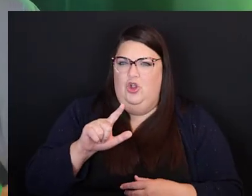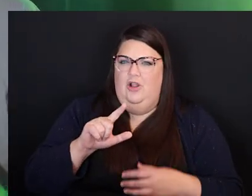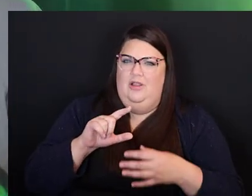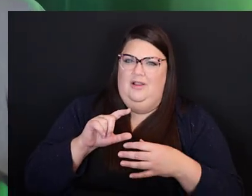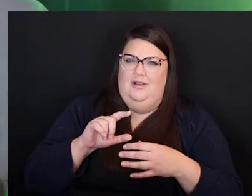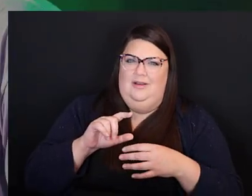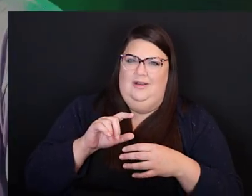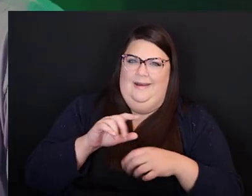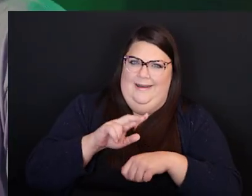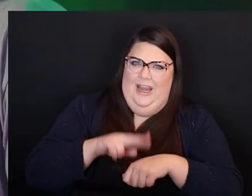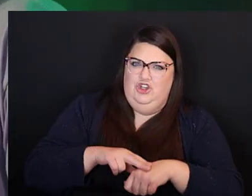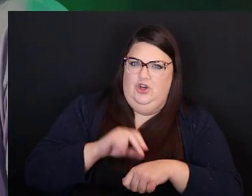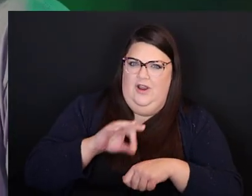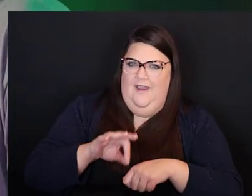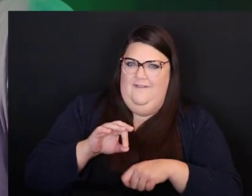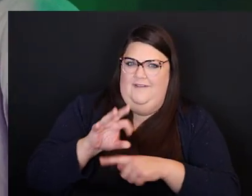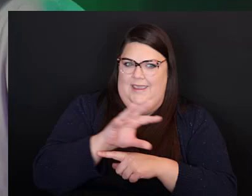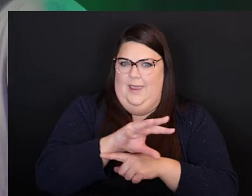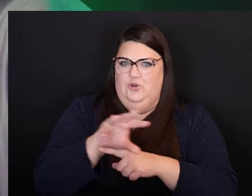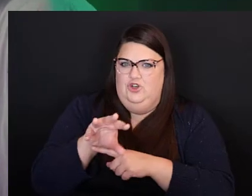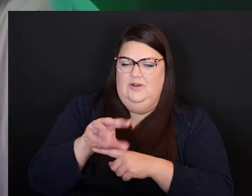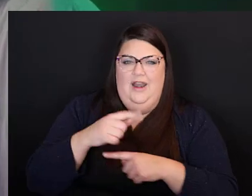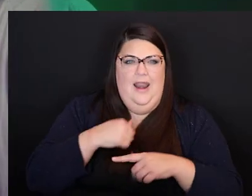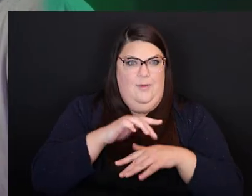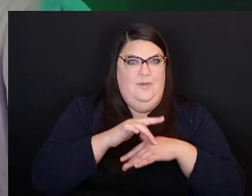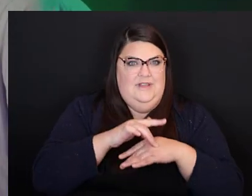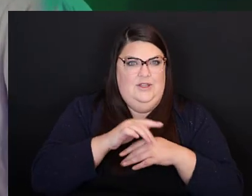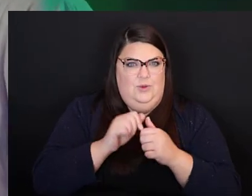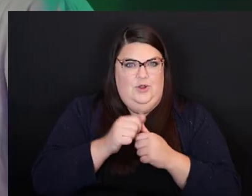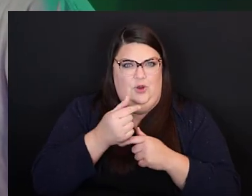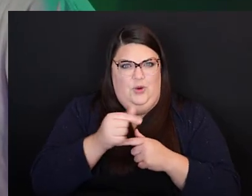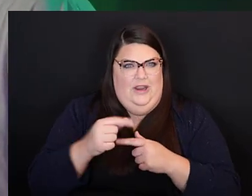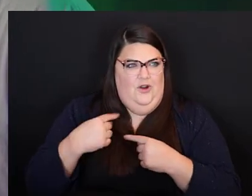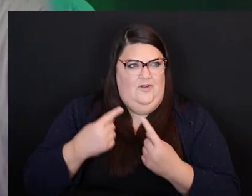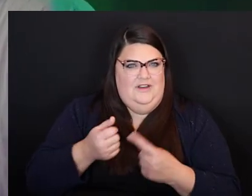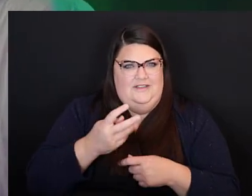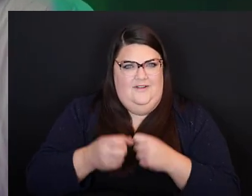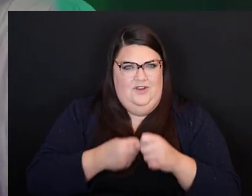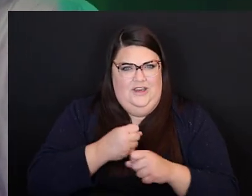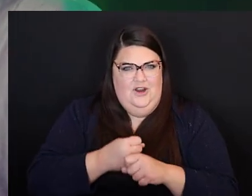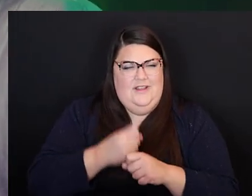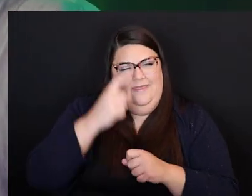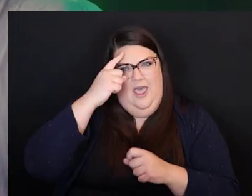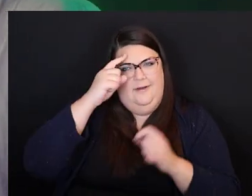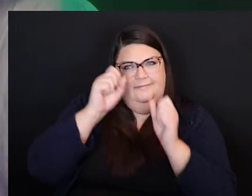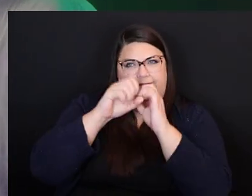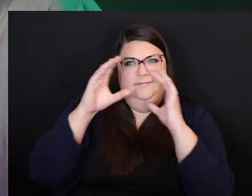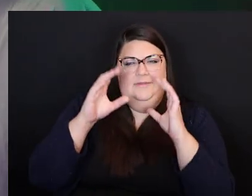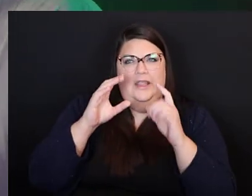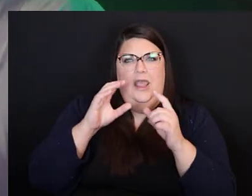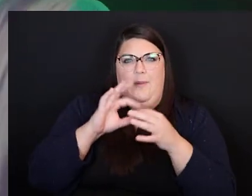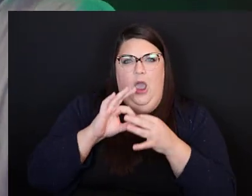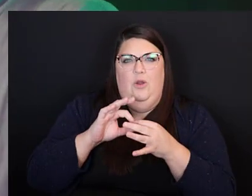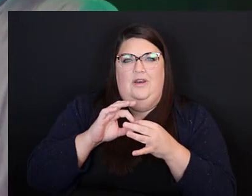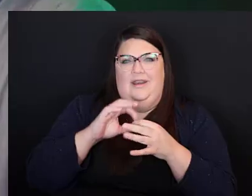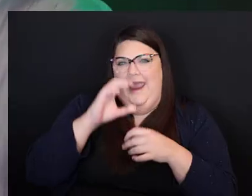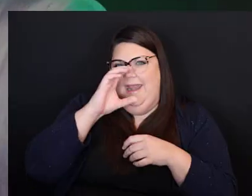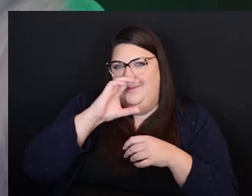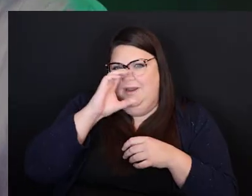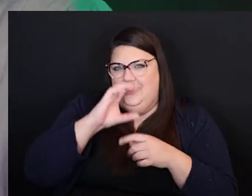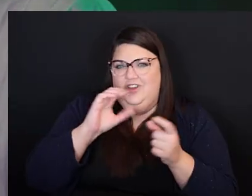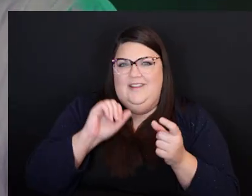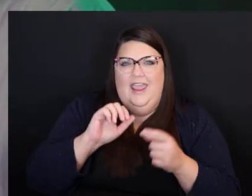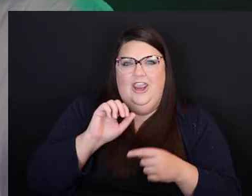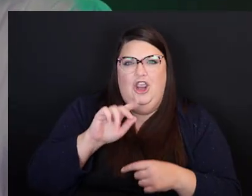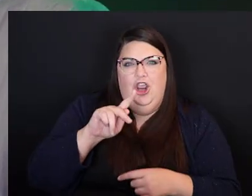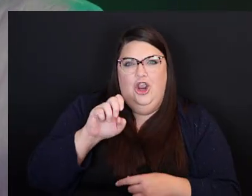of capture. As I sort of obsessed over green over many years, I also thought a lot about animation in connection to green. And so